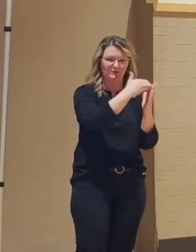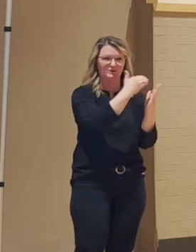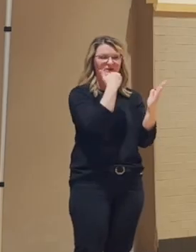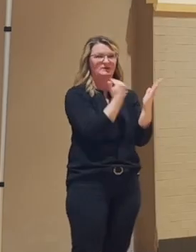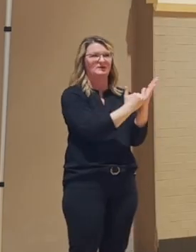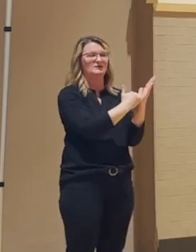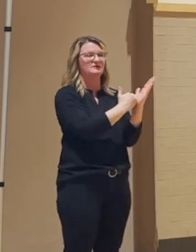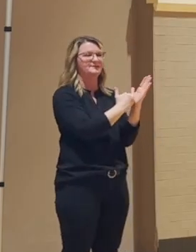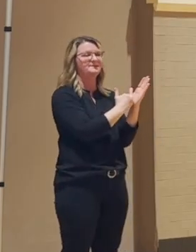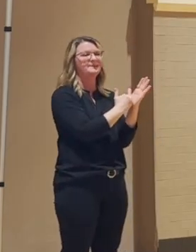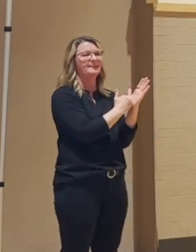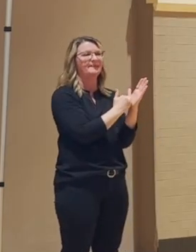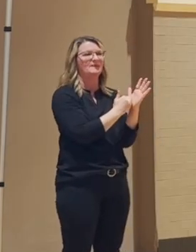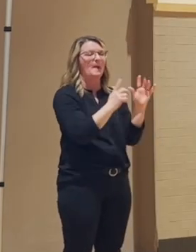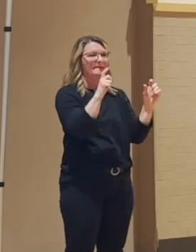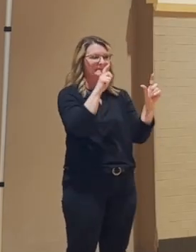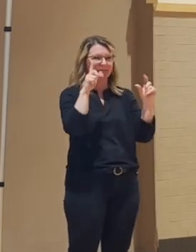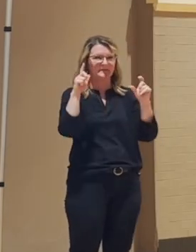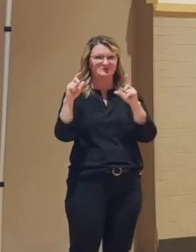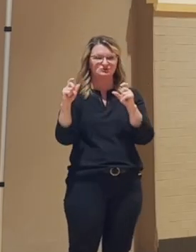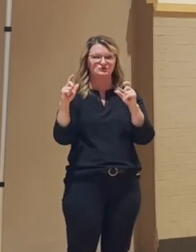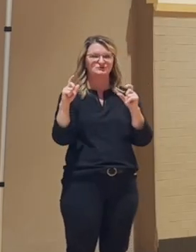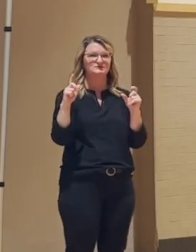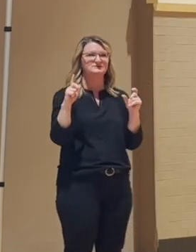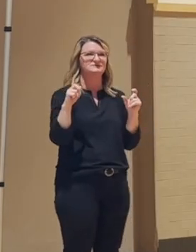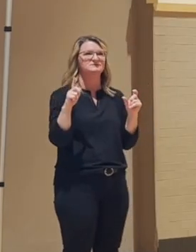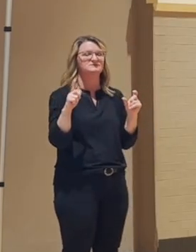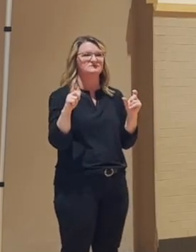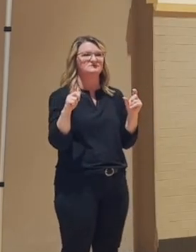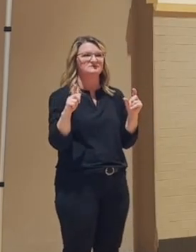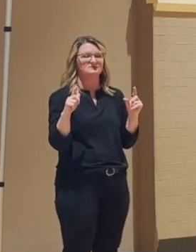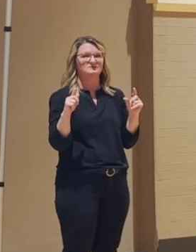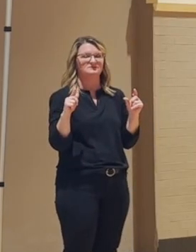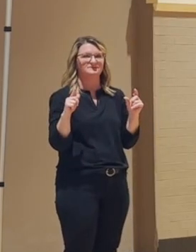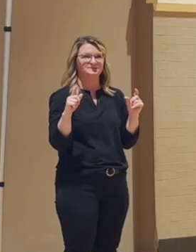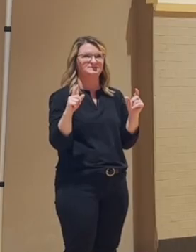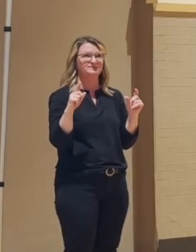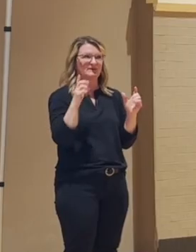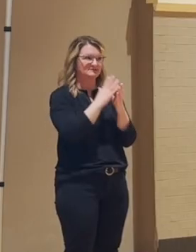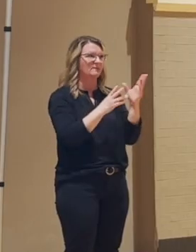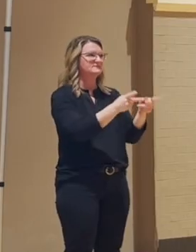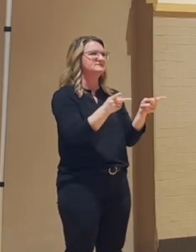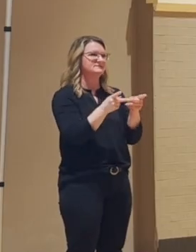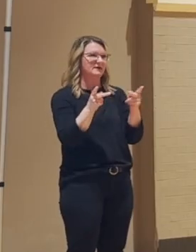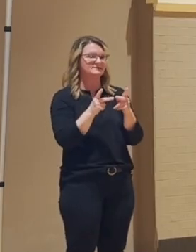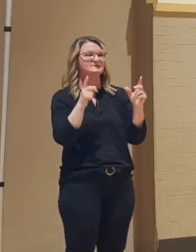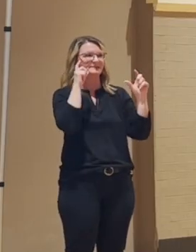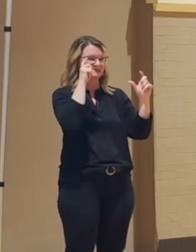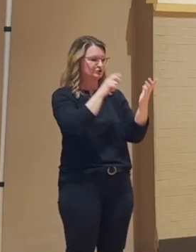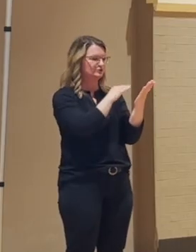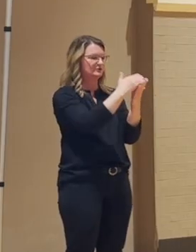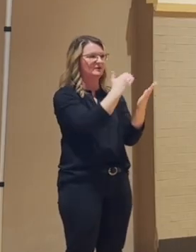We have some photos of that's on the section of some of the sites. But then if